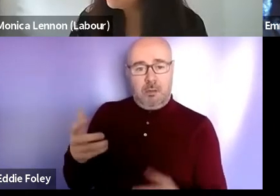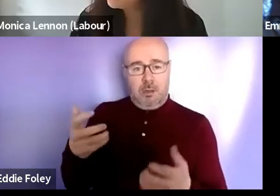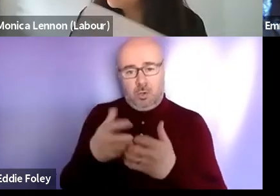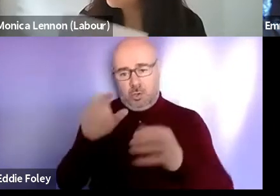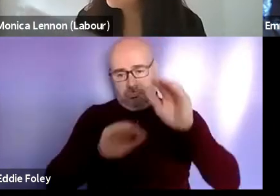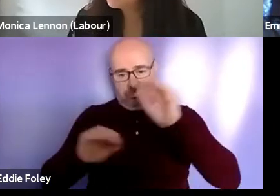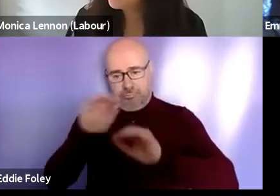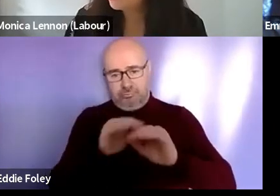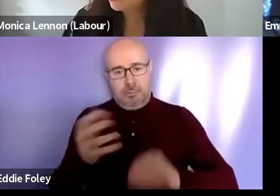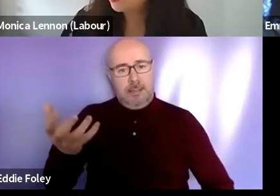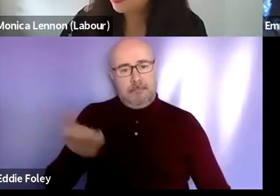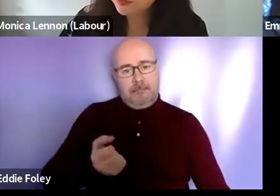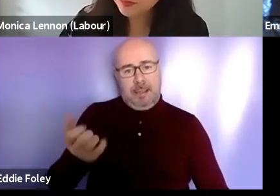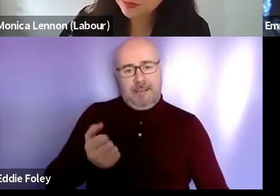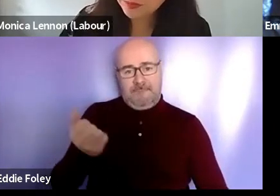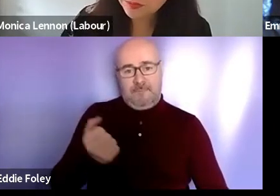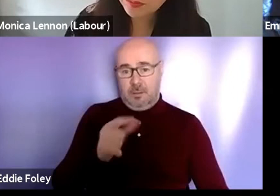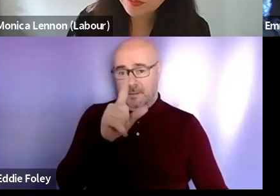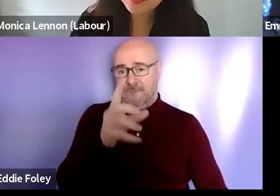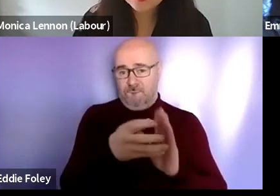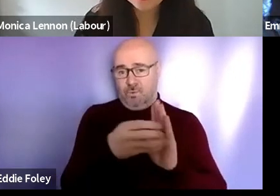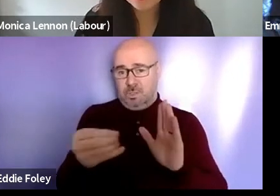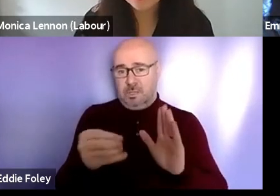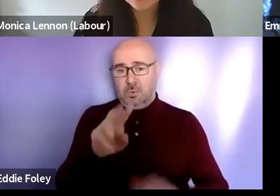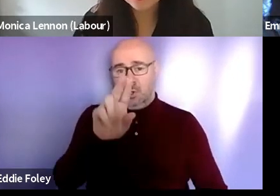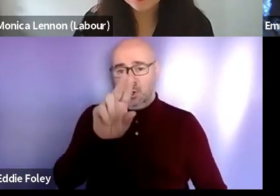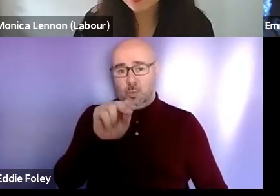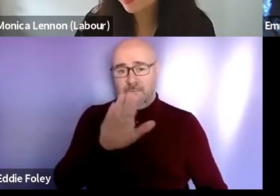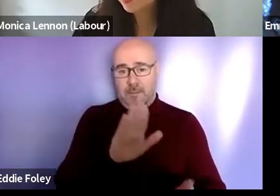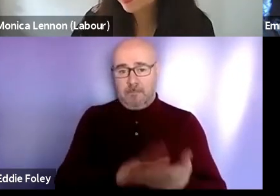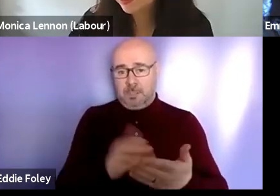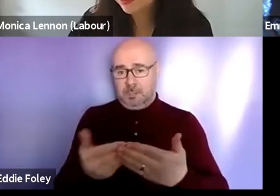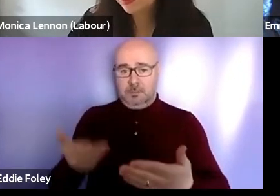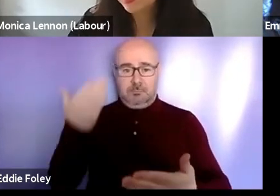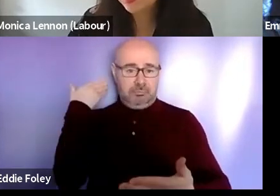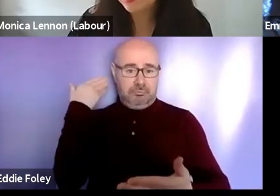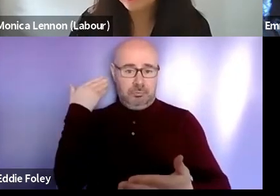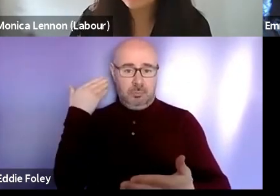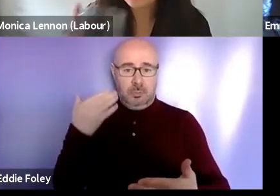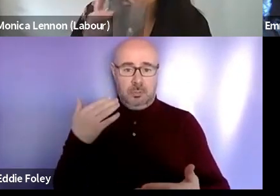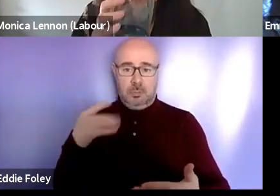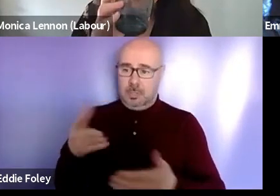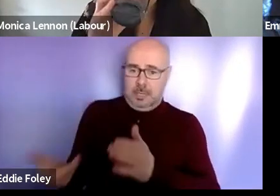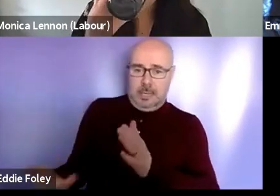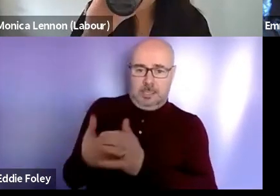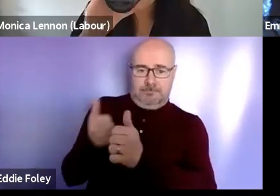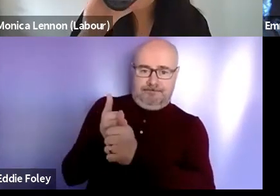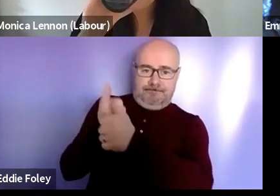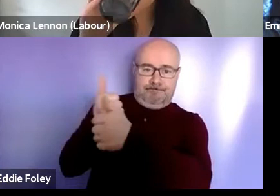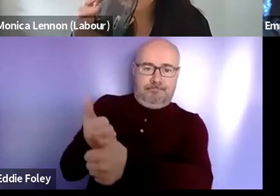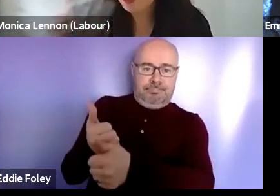over the last 12 months, which hasn't happened within Scotland, I think that is a perception that is not fair.